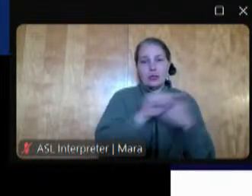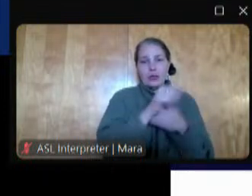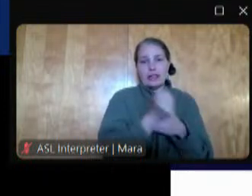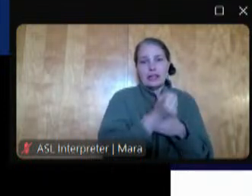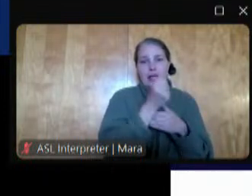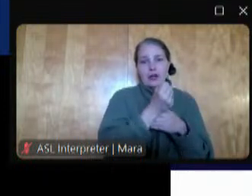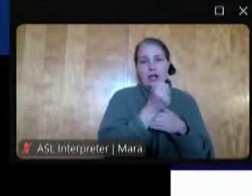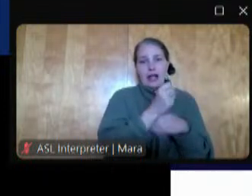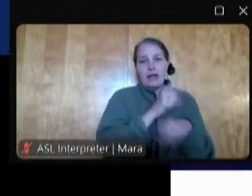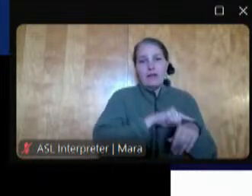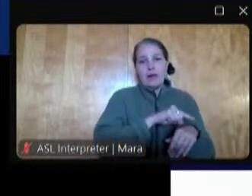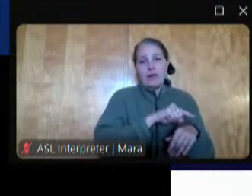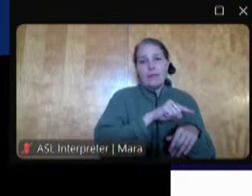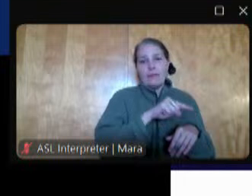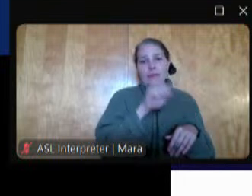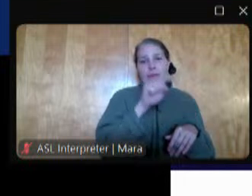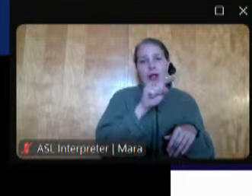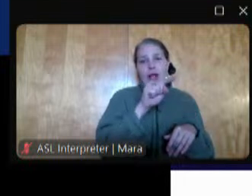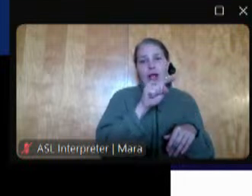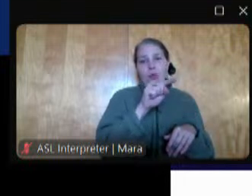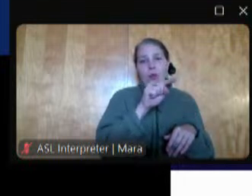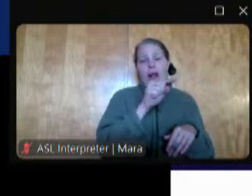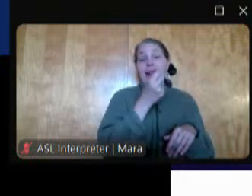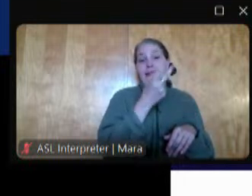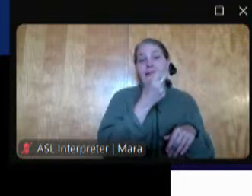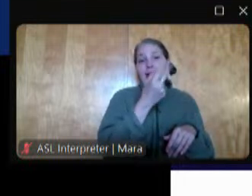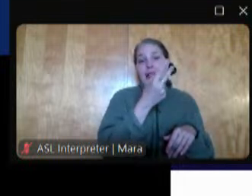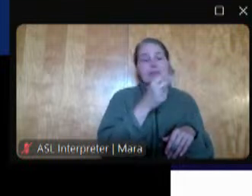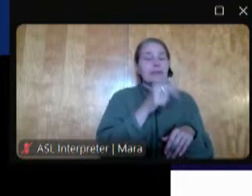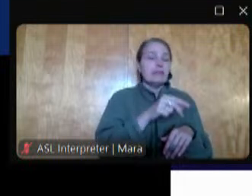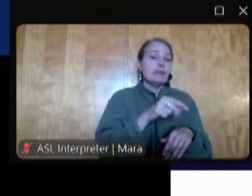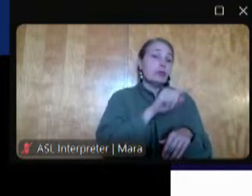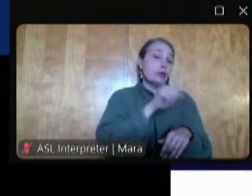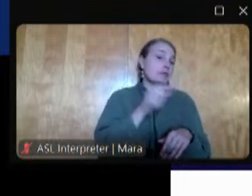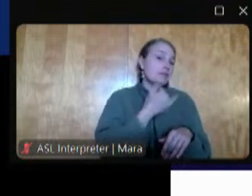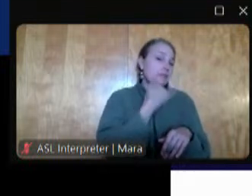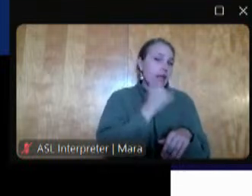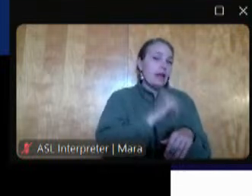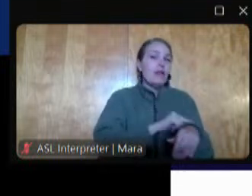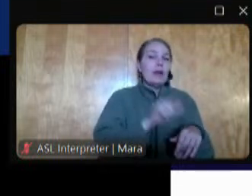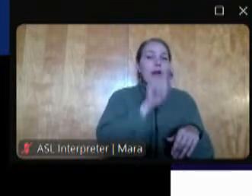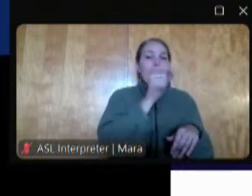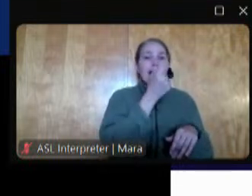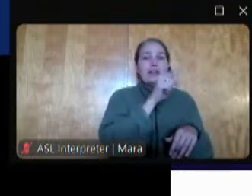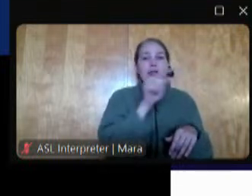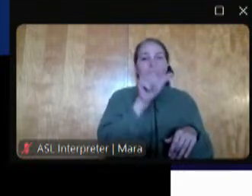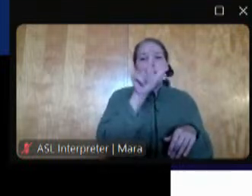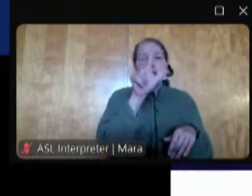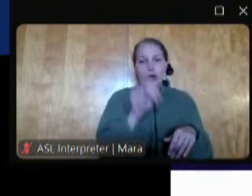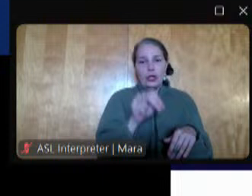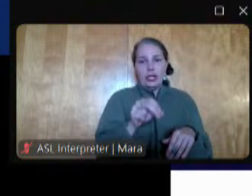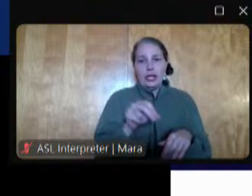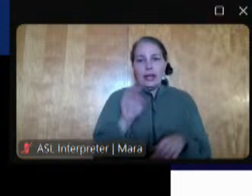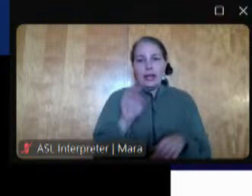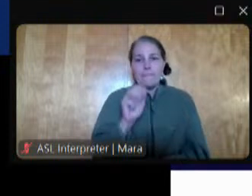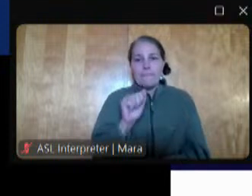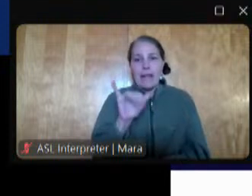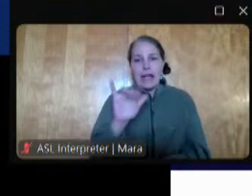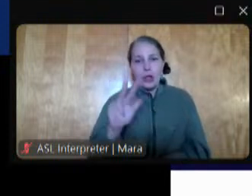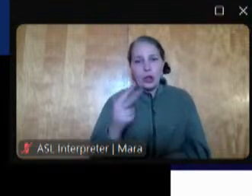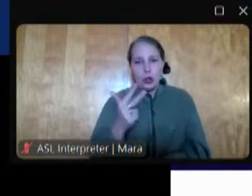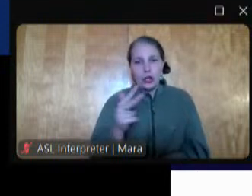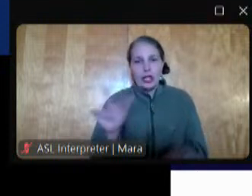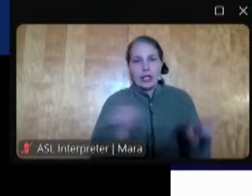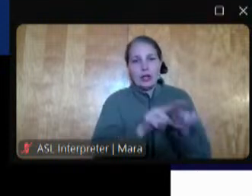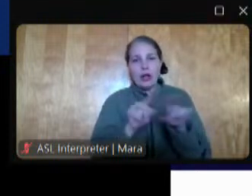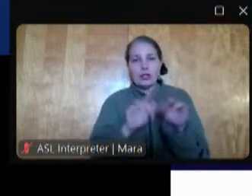1:30. And then you'll see that we also have a virtual option to join as well on May 7th from 6 to 8 p.m. So in both of those sessions,